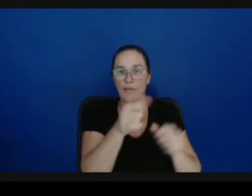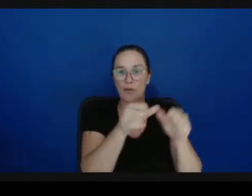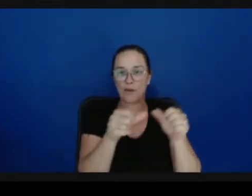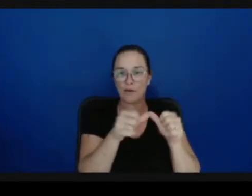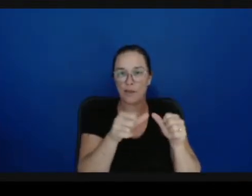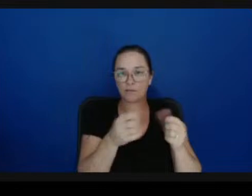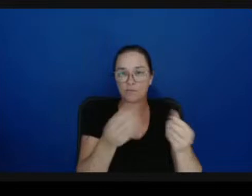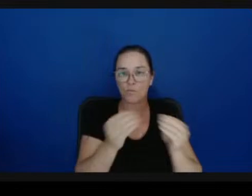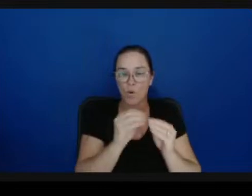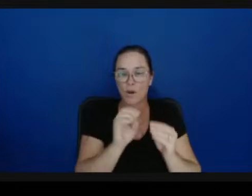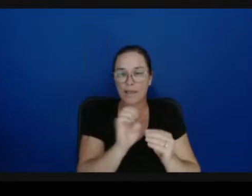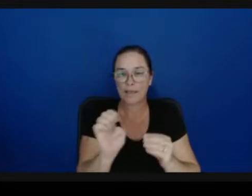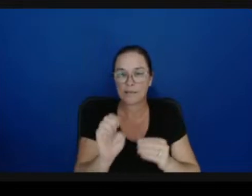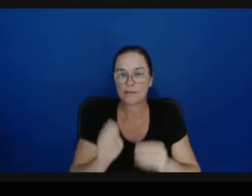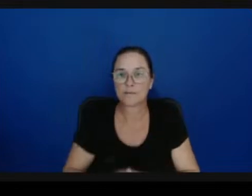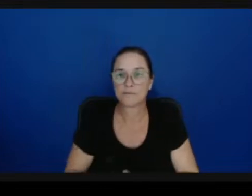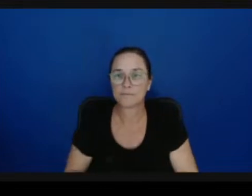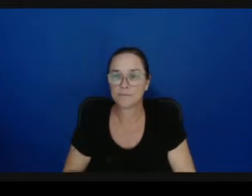well.